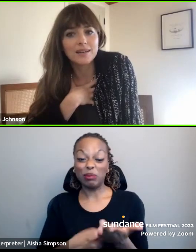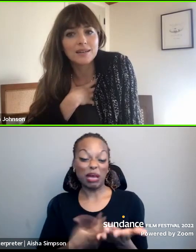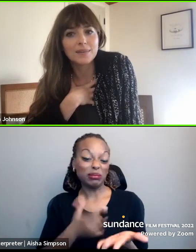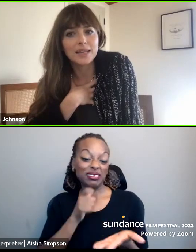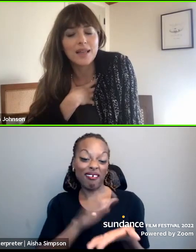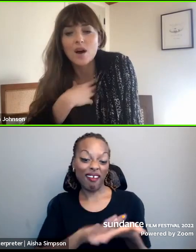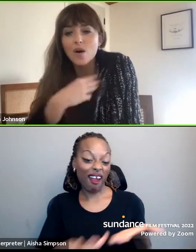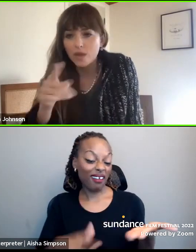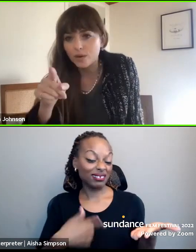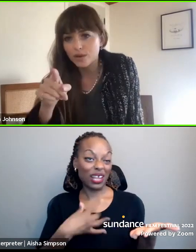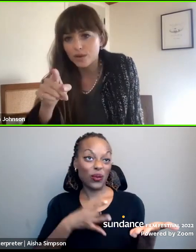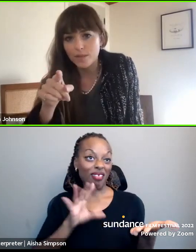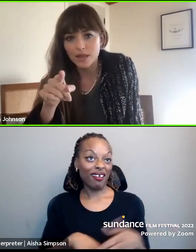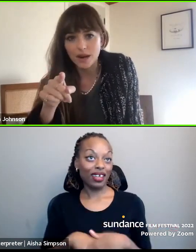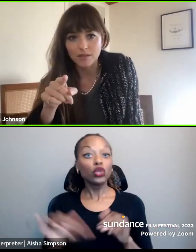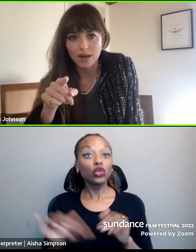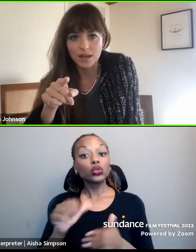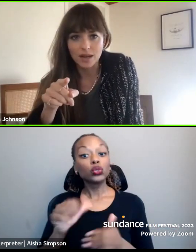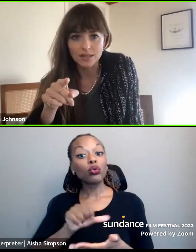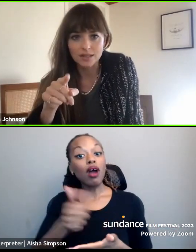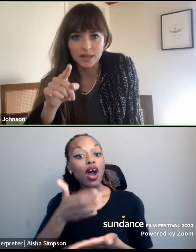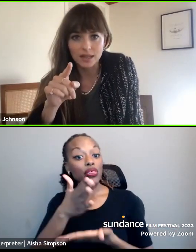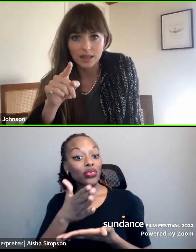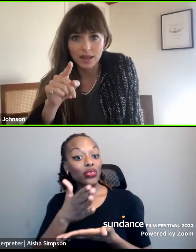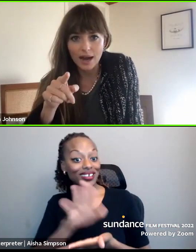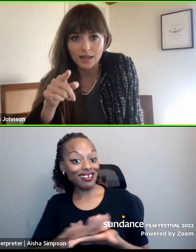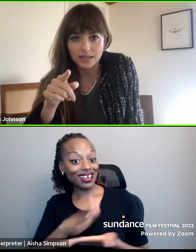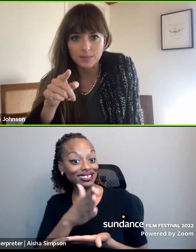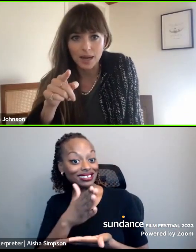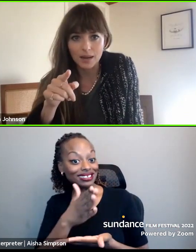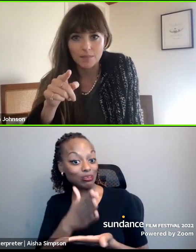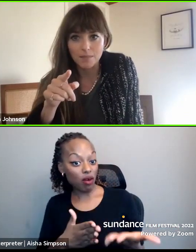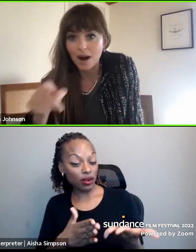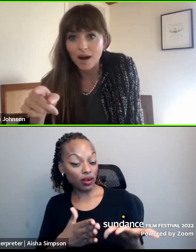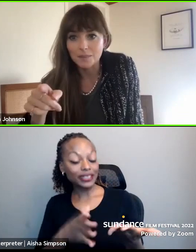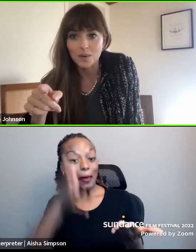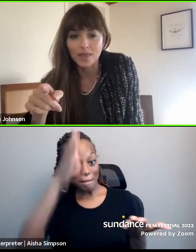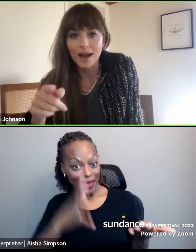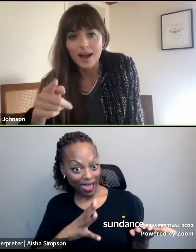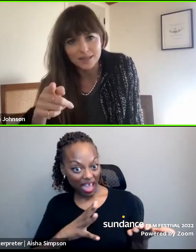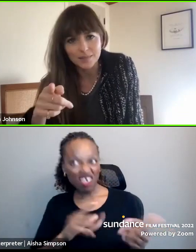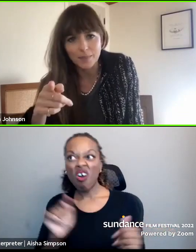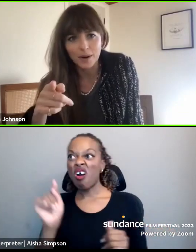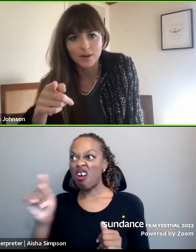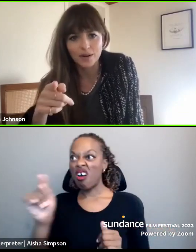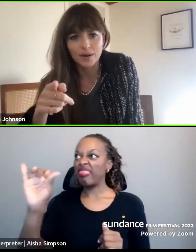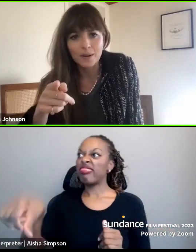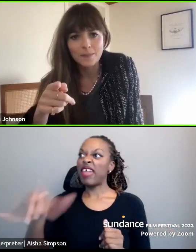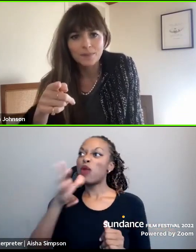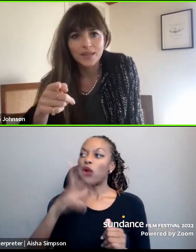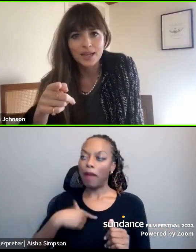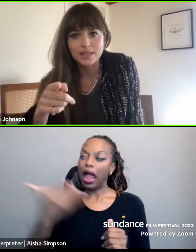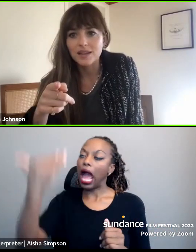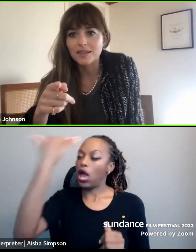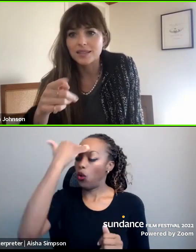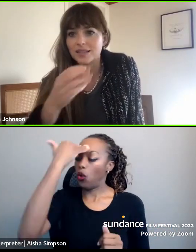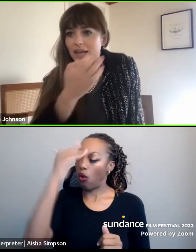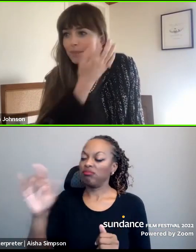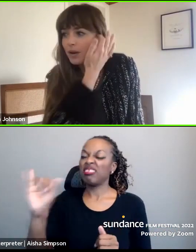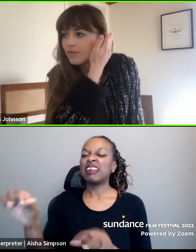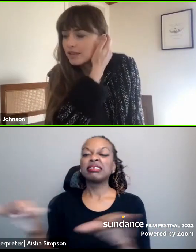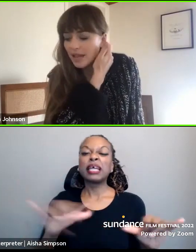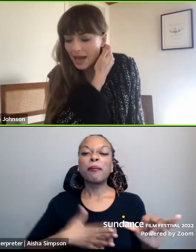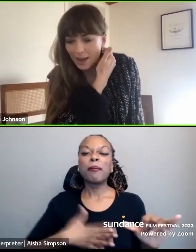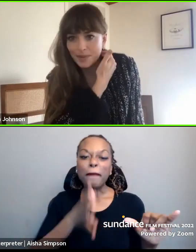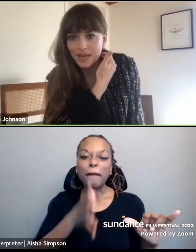men being like, oh, those are the women that I recognize. Like, that is my mom, or that is my partner. It's not this